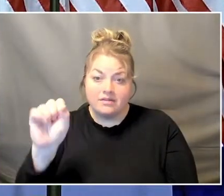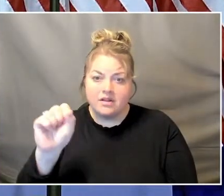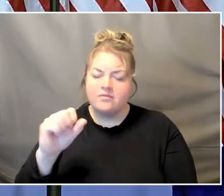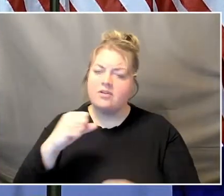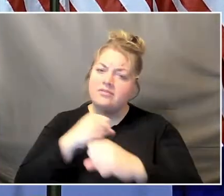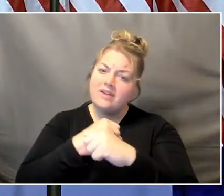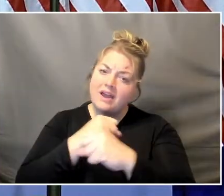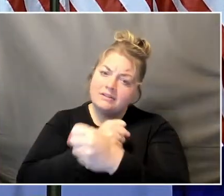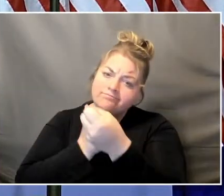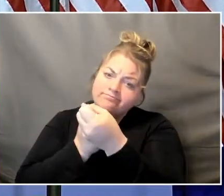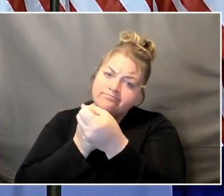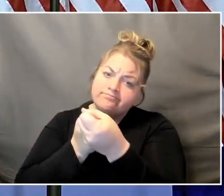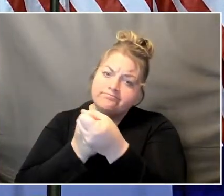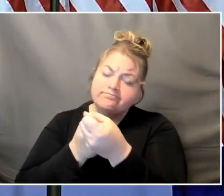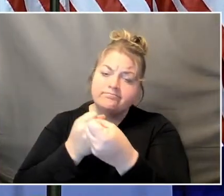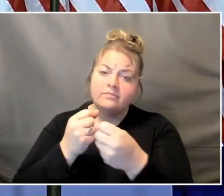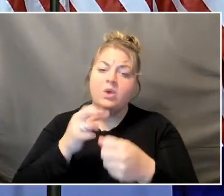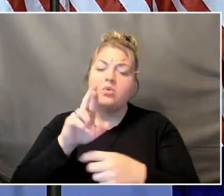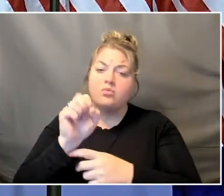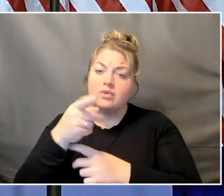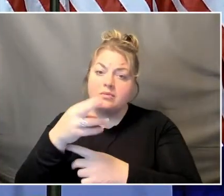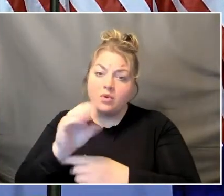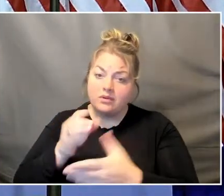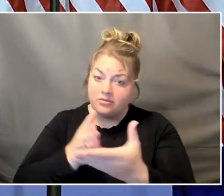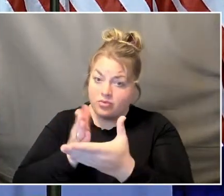reproductive rights.